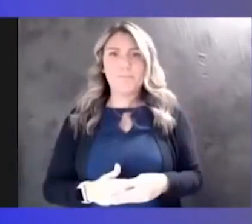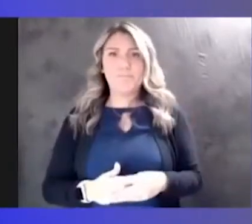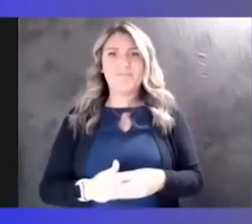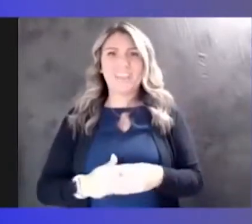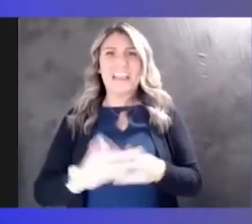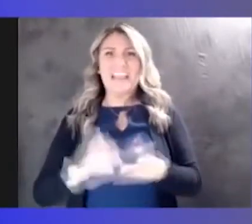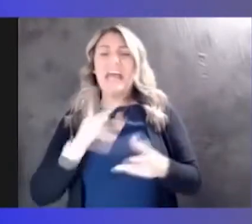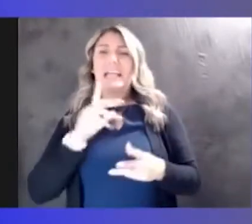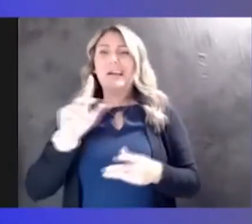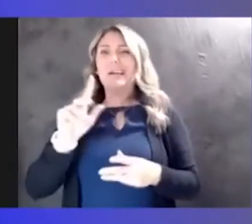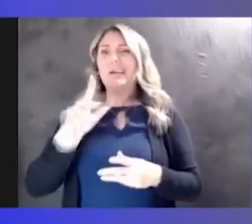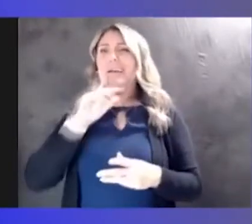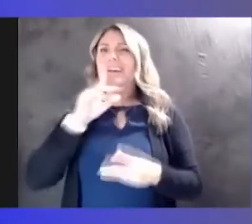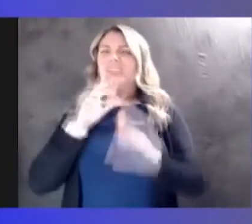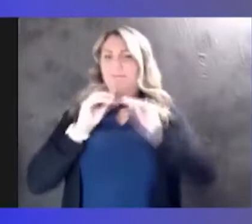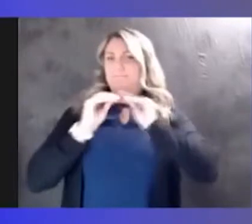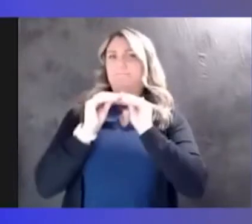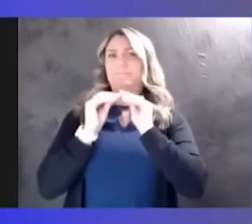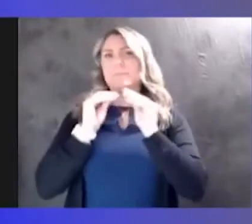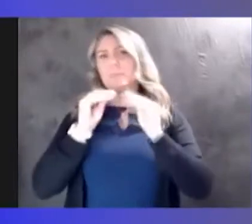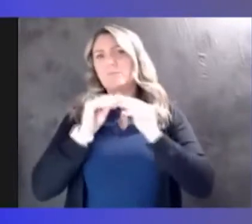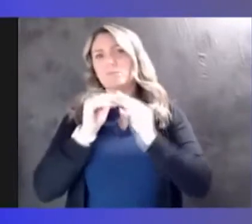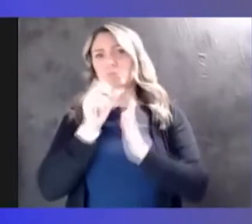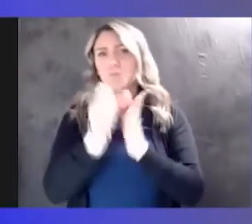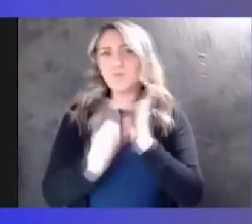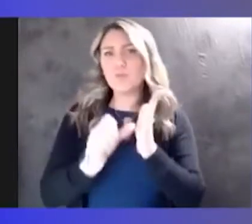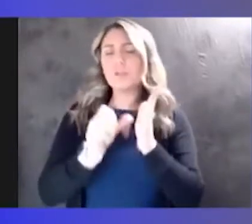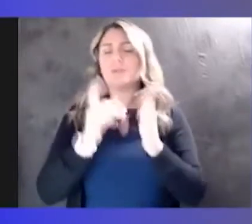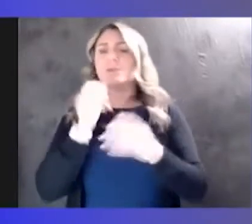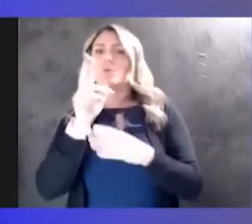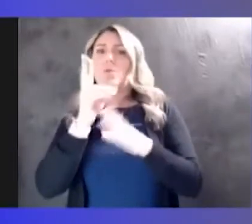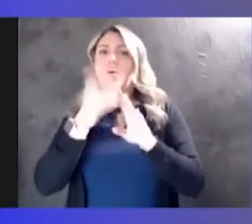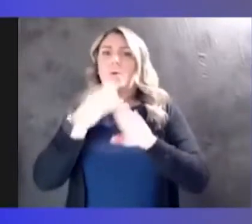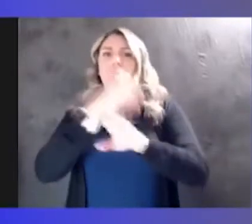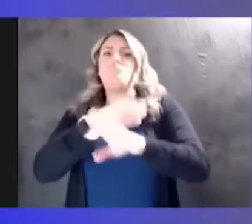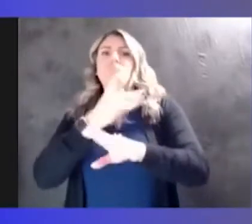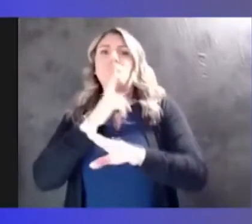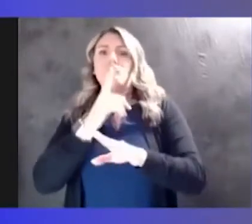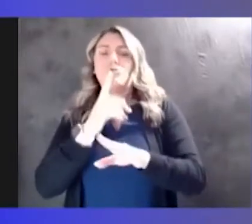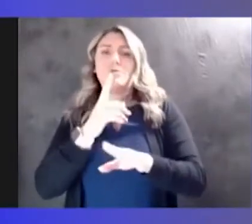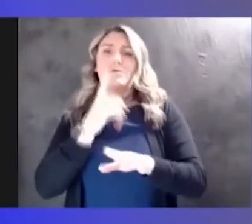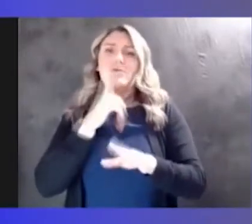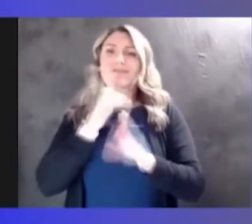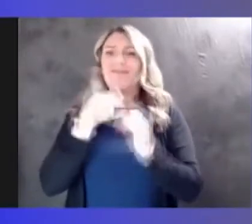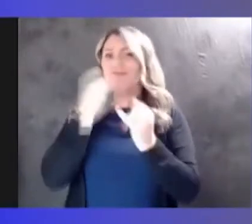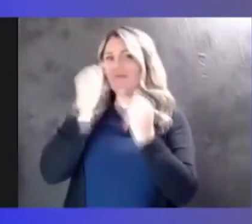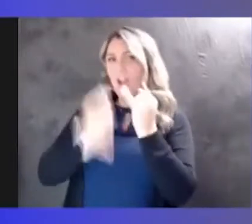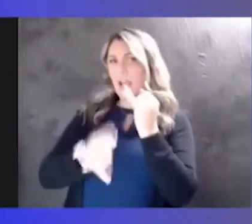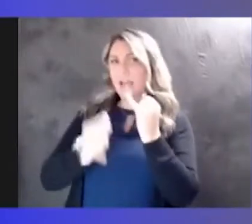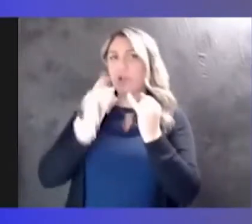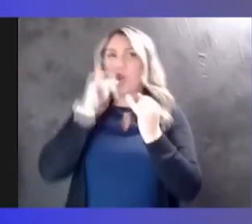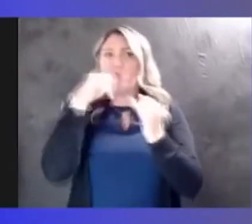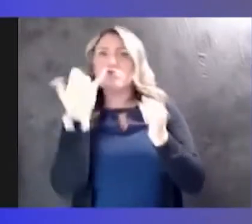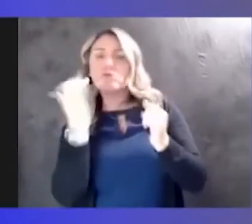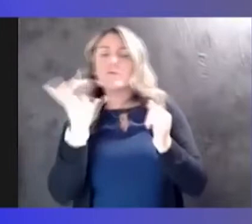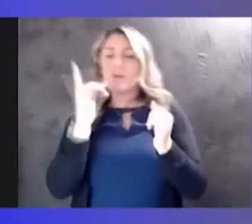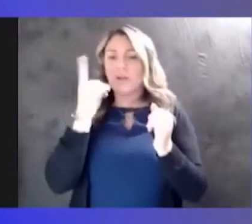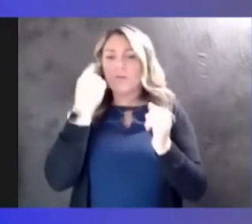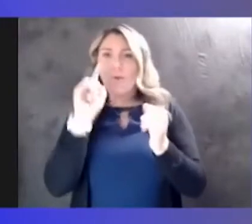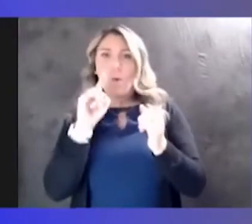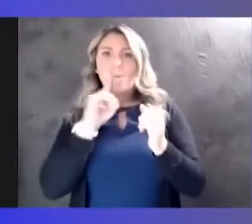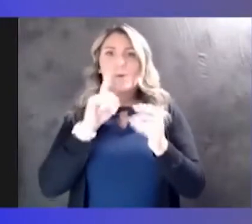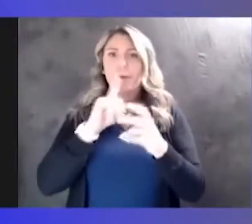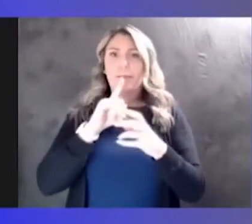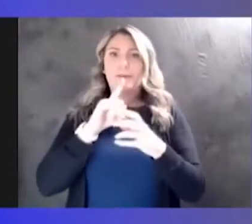to improve some of the final cosmesis or aesthetics of the reconstruction.